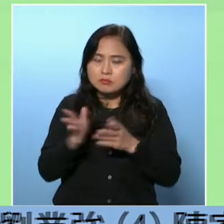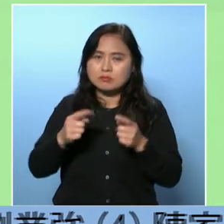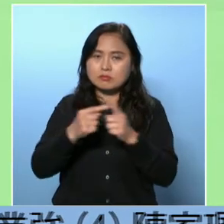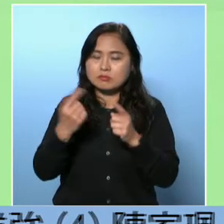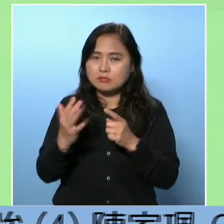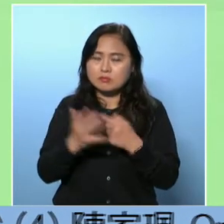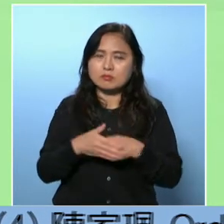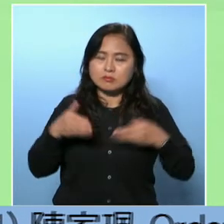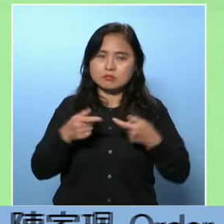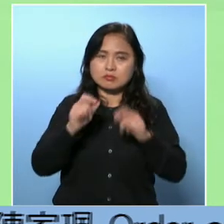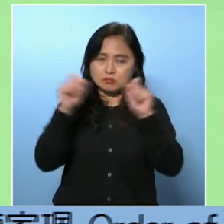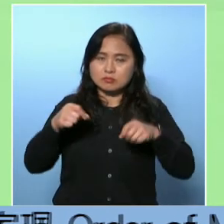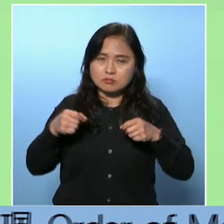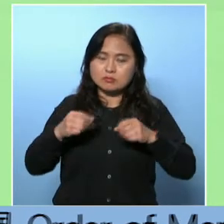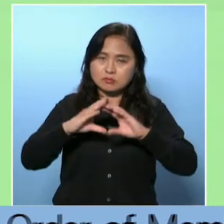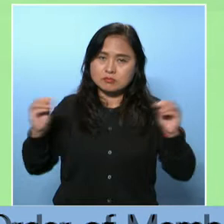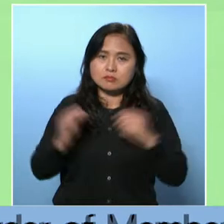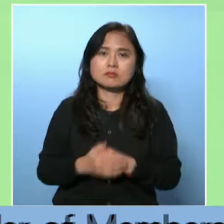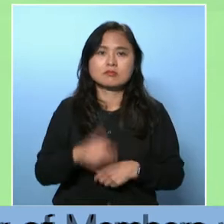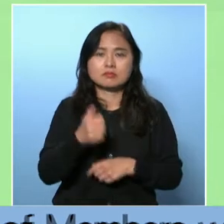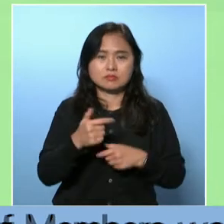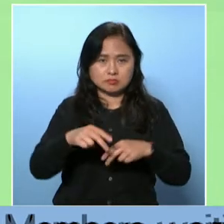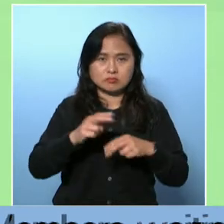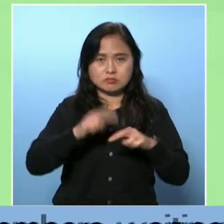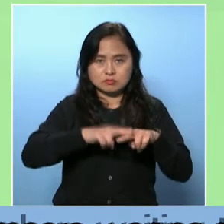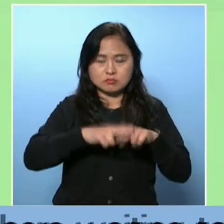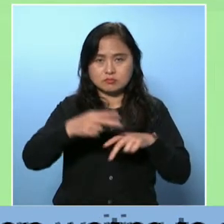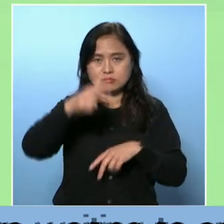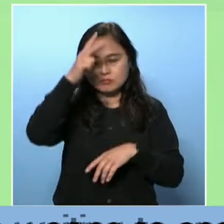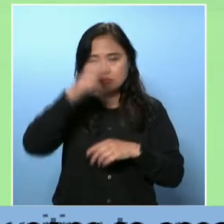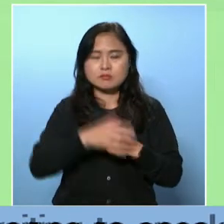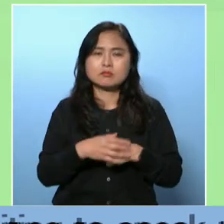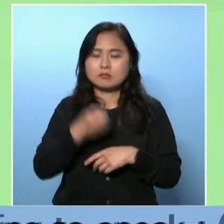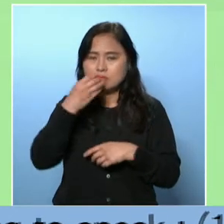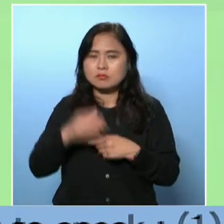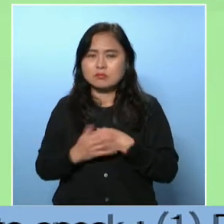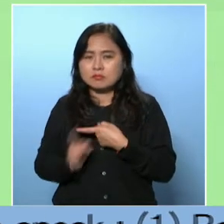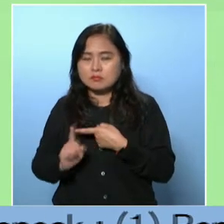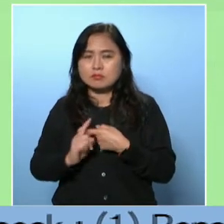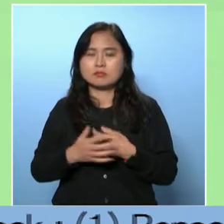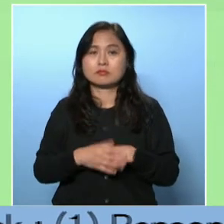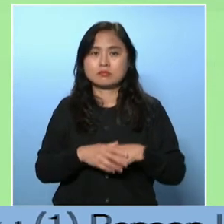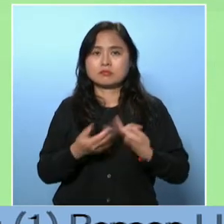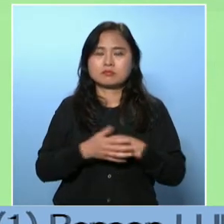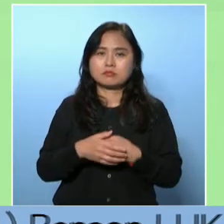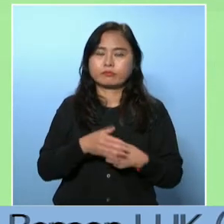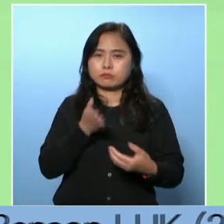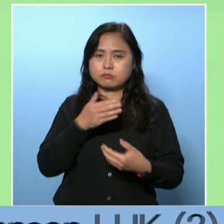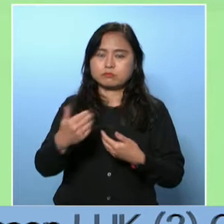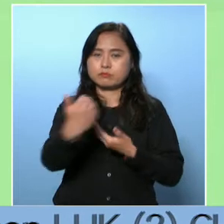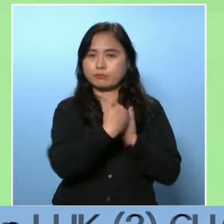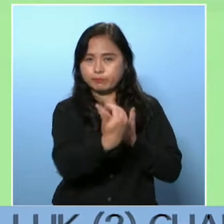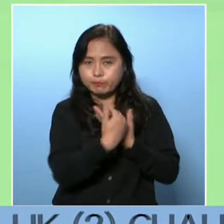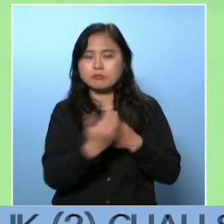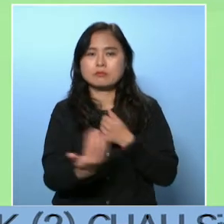to deployment of manpower across the boundary. We're grateful to the central government for its